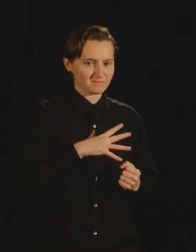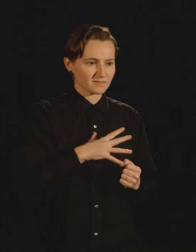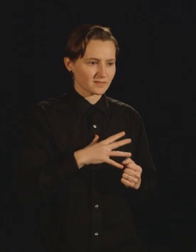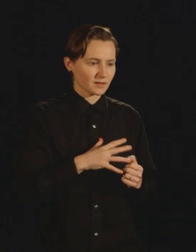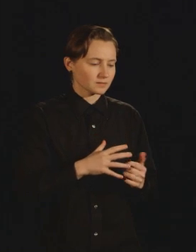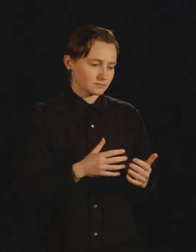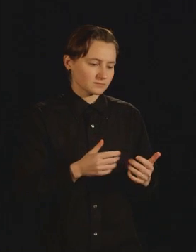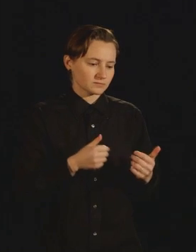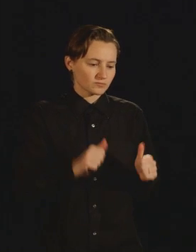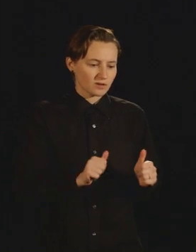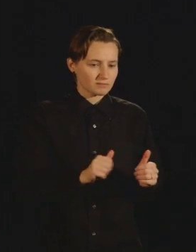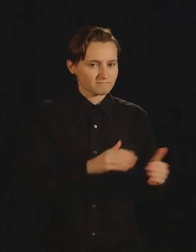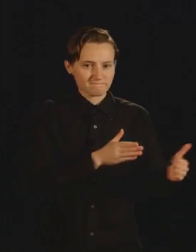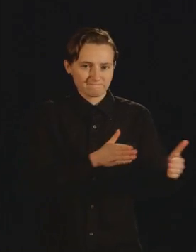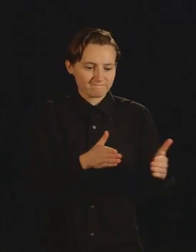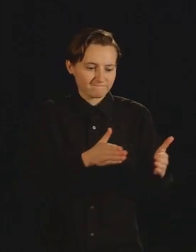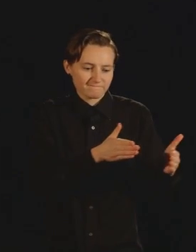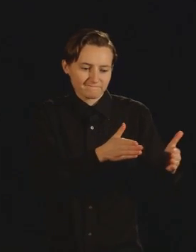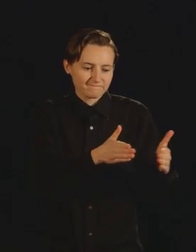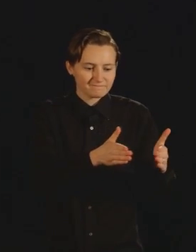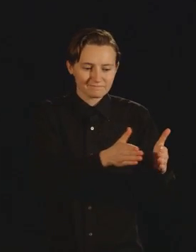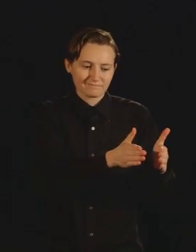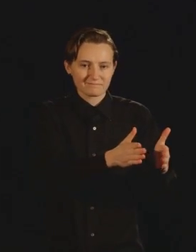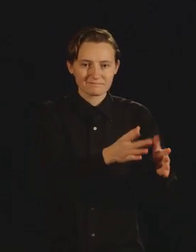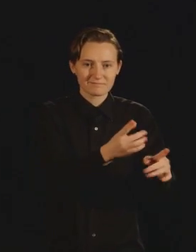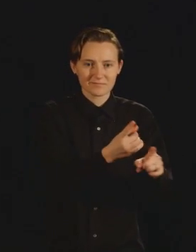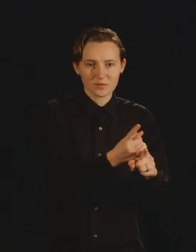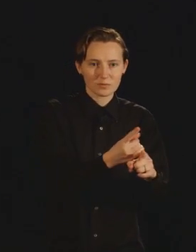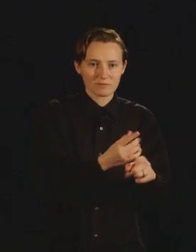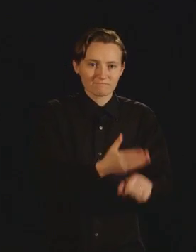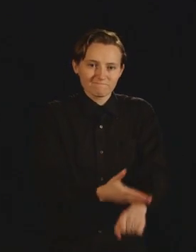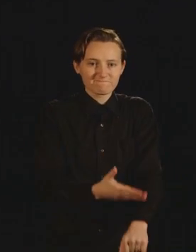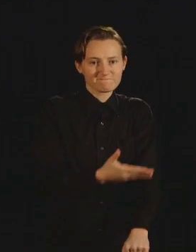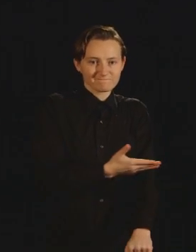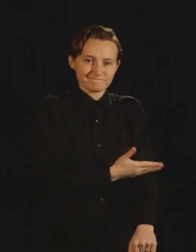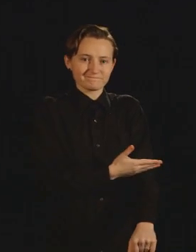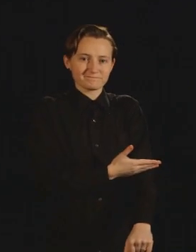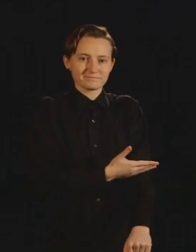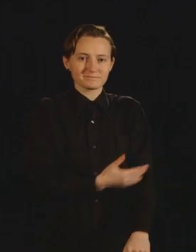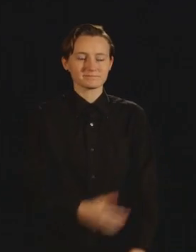men as they find their footing with grace.